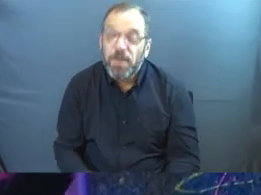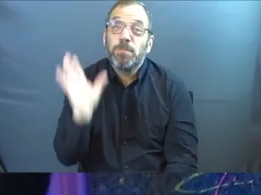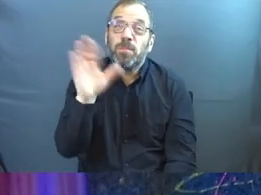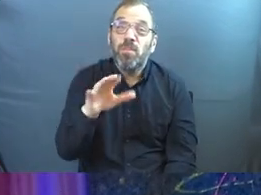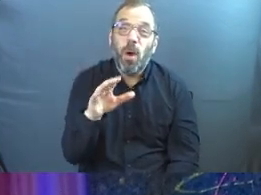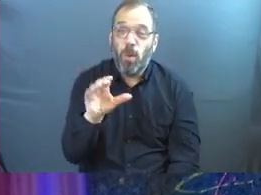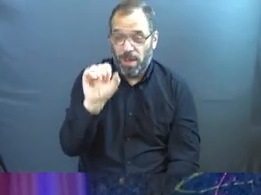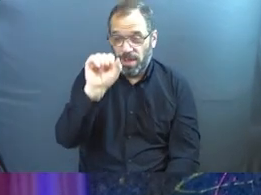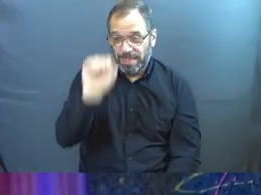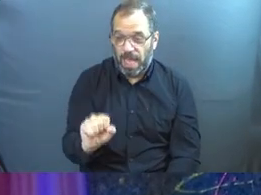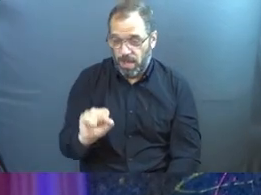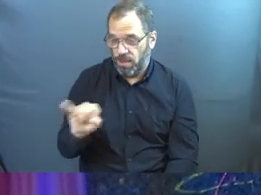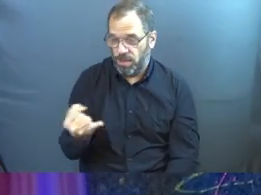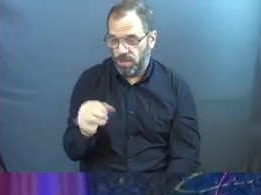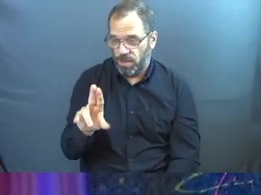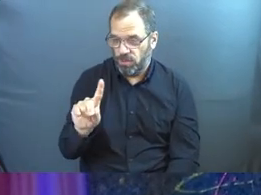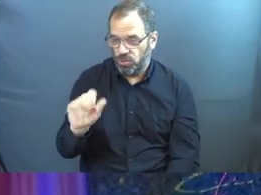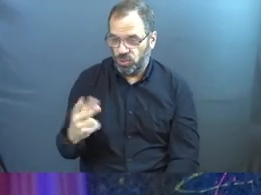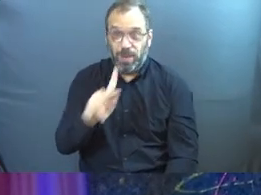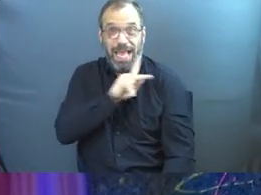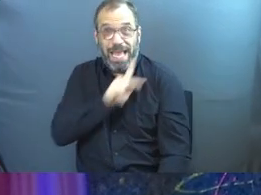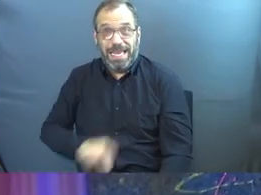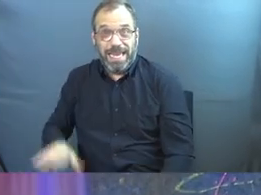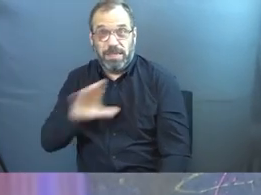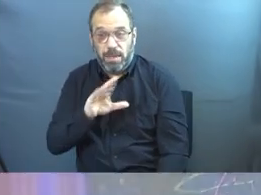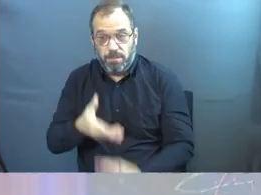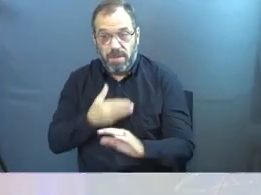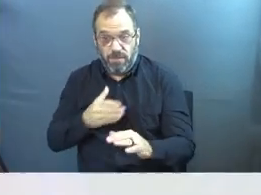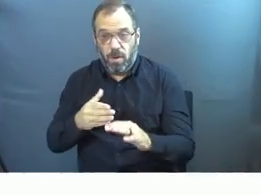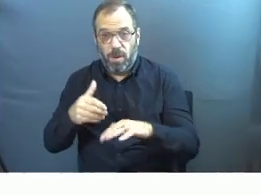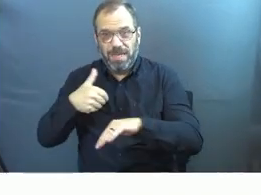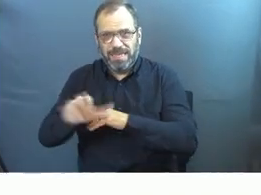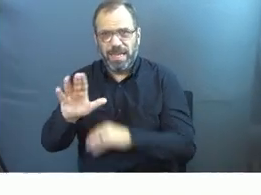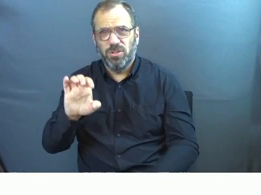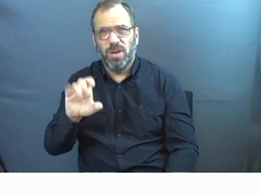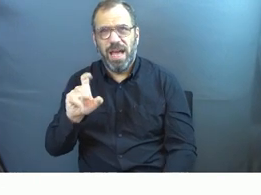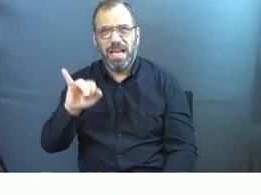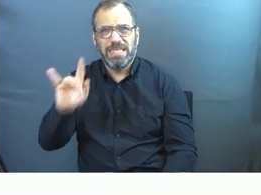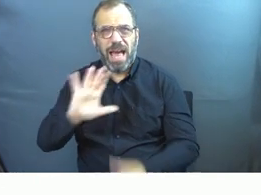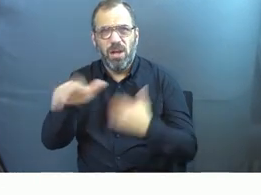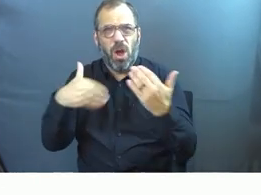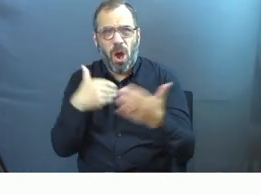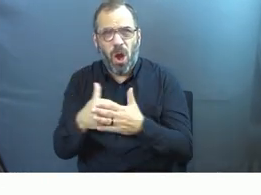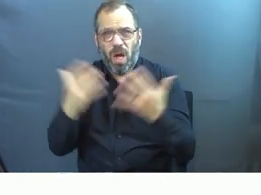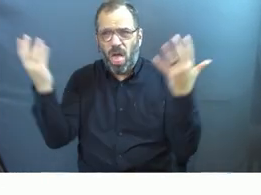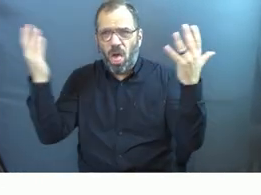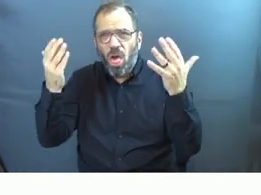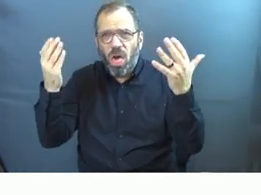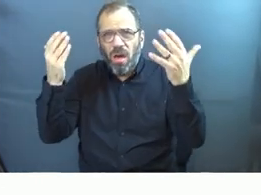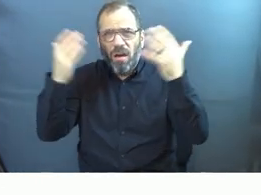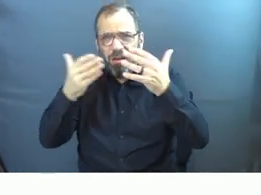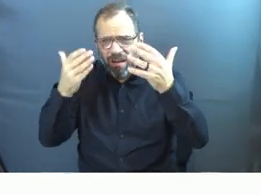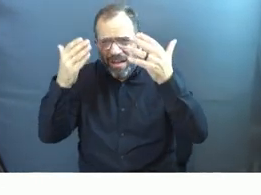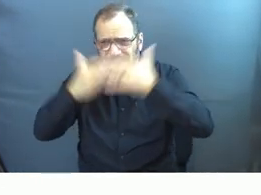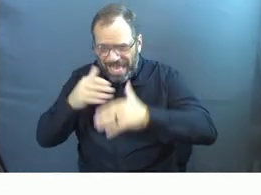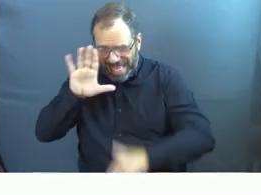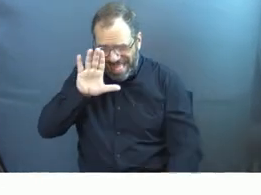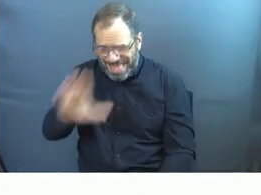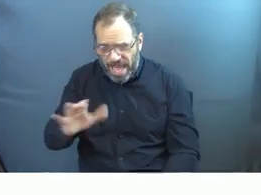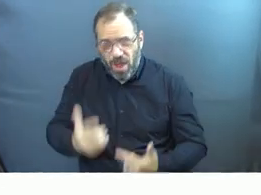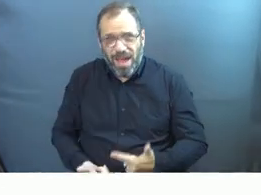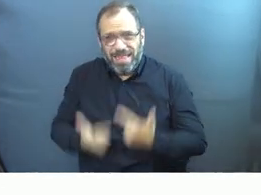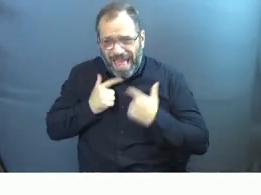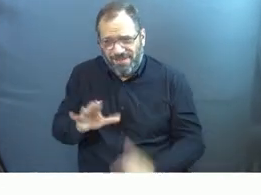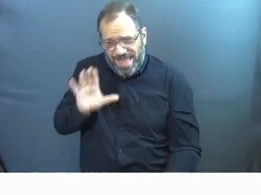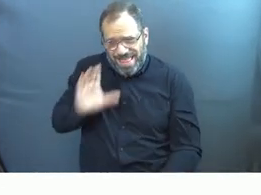So the southern Judah kingdom, right before they go into exile, and everything's getting darker and darker and darker in their